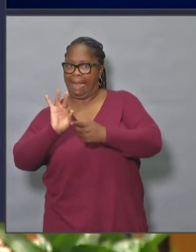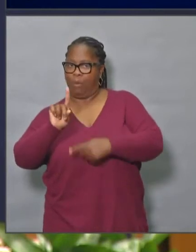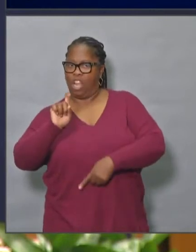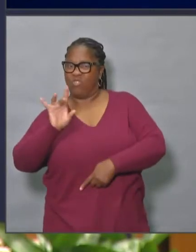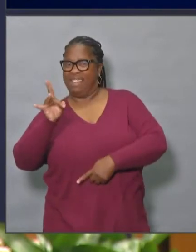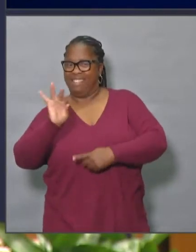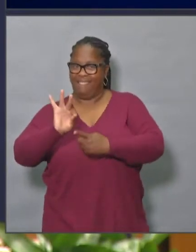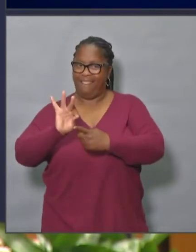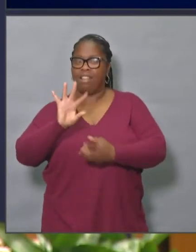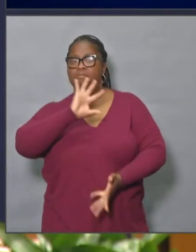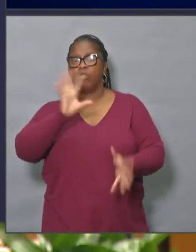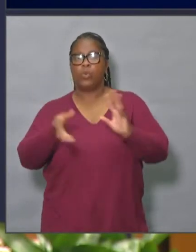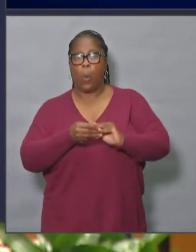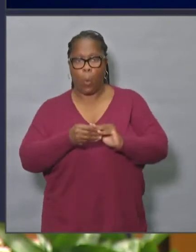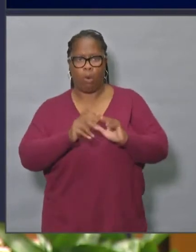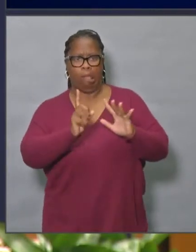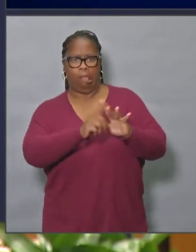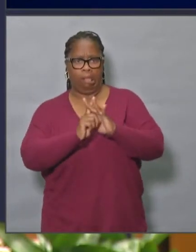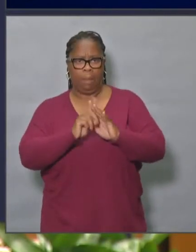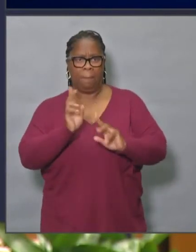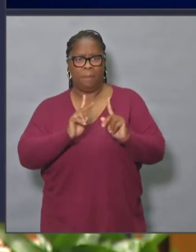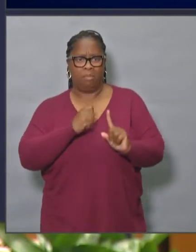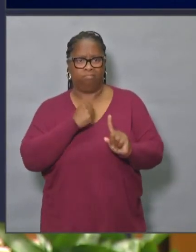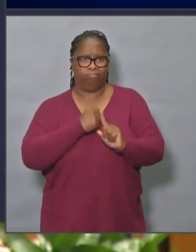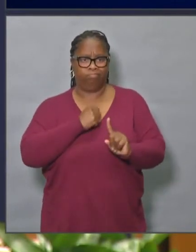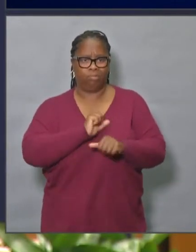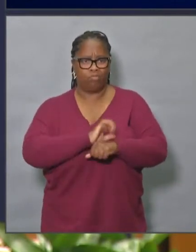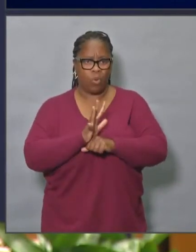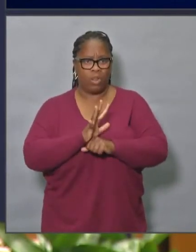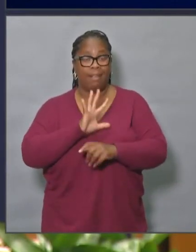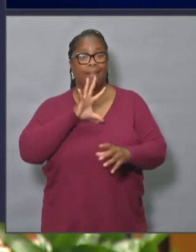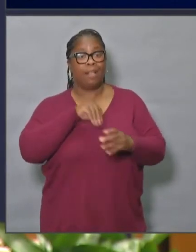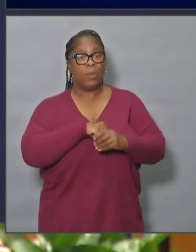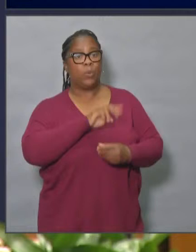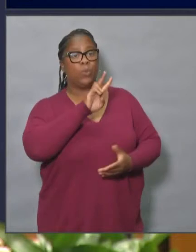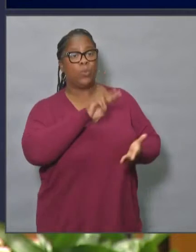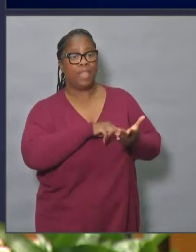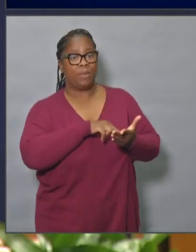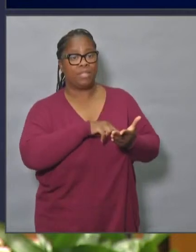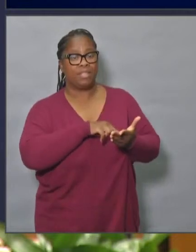77,189 total cases we're reporting include